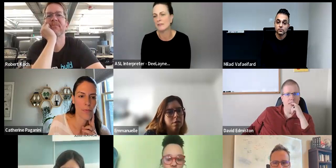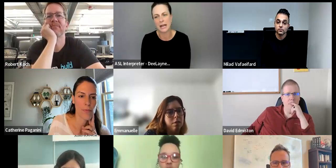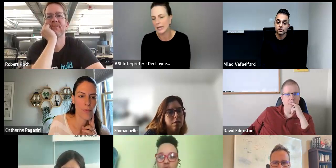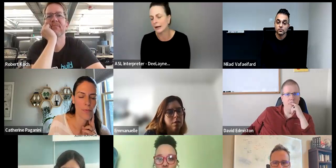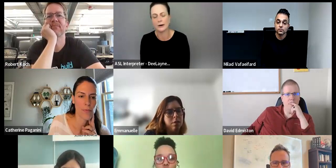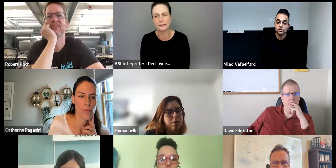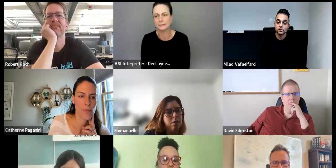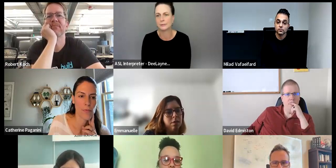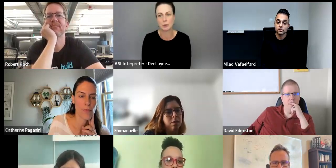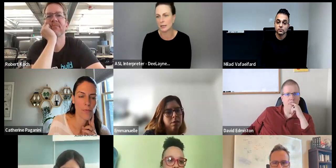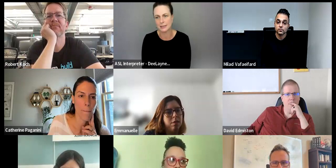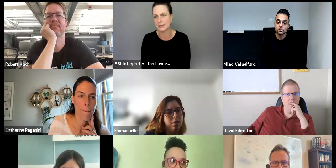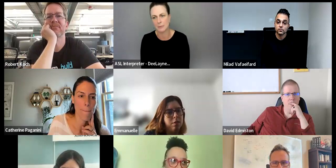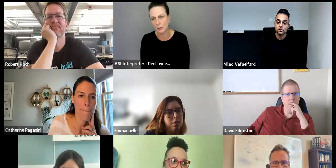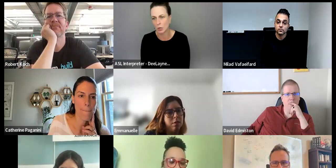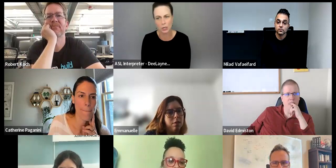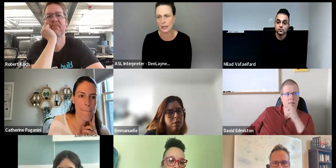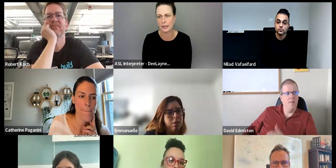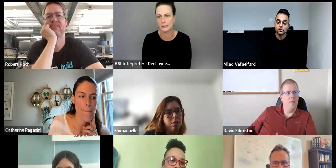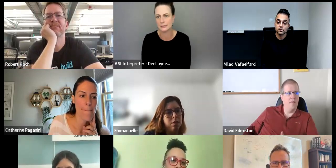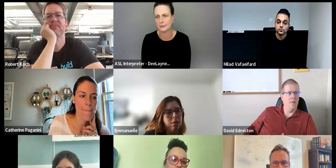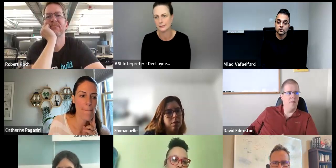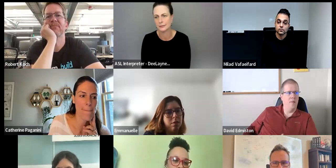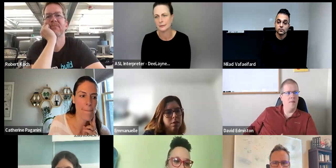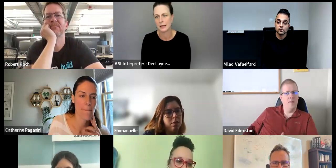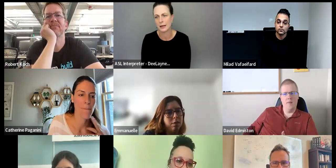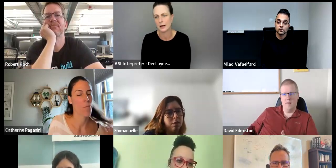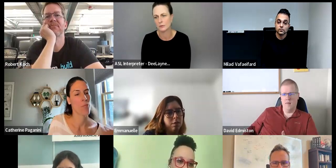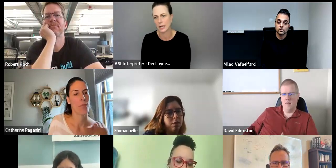still navigating on the process, how to make it work.